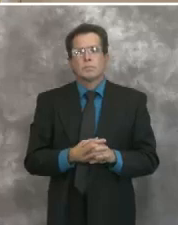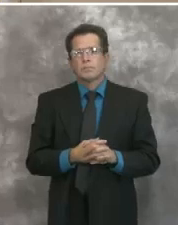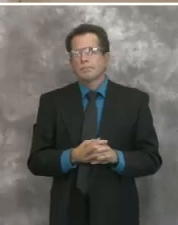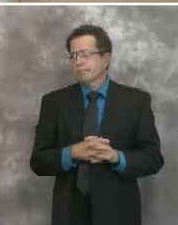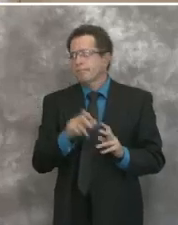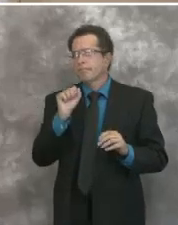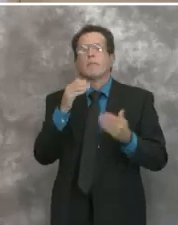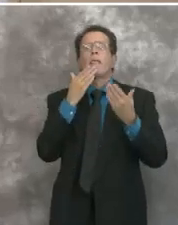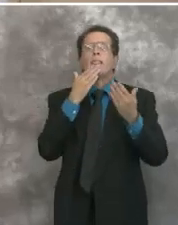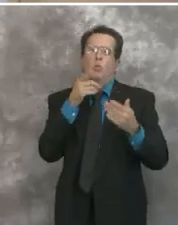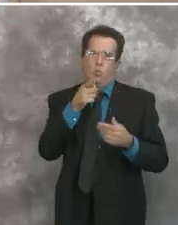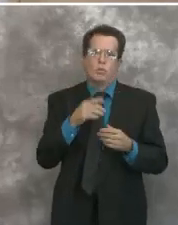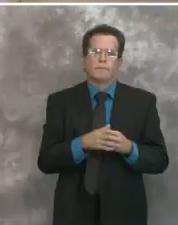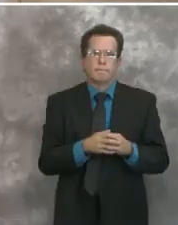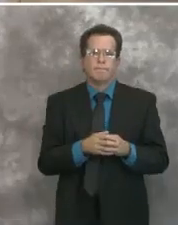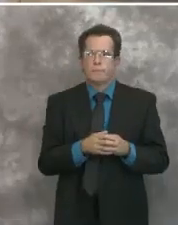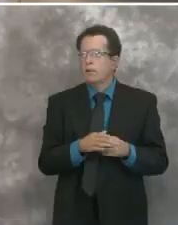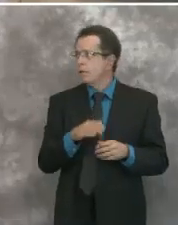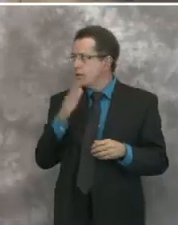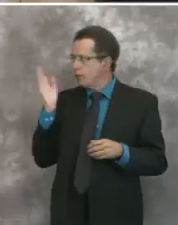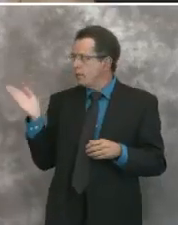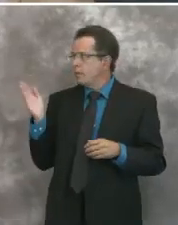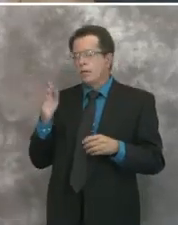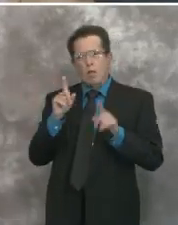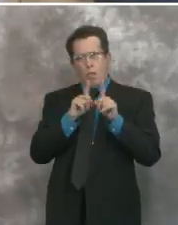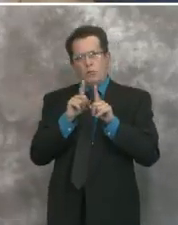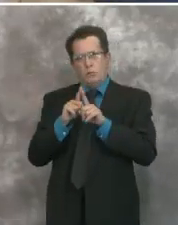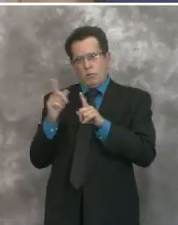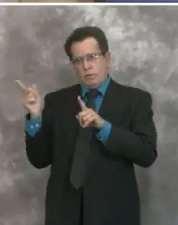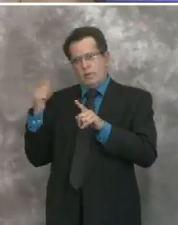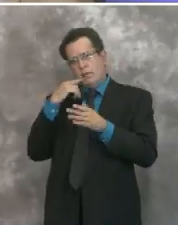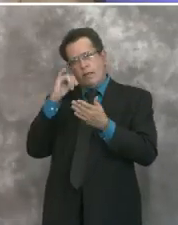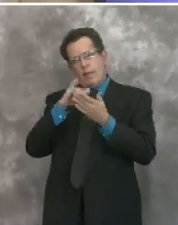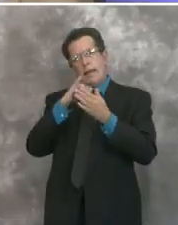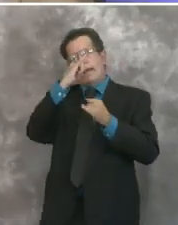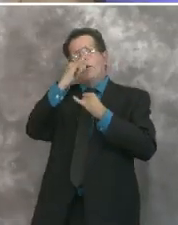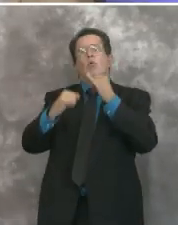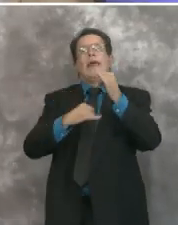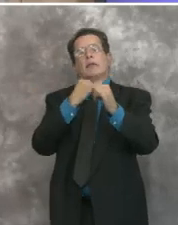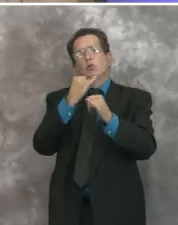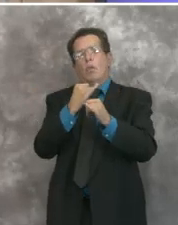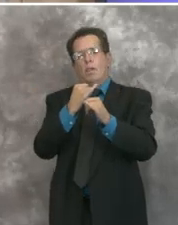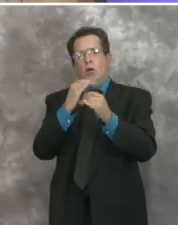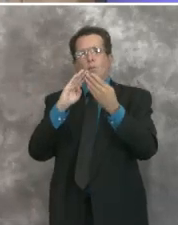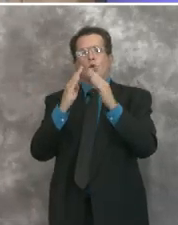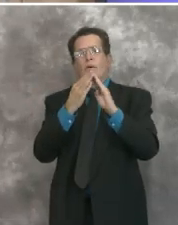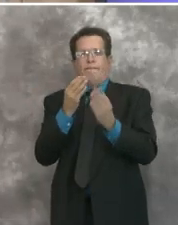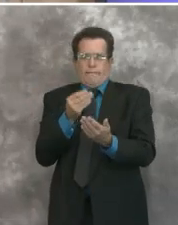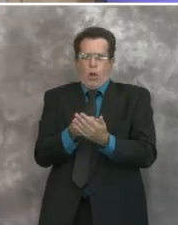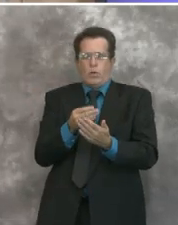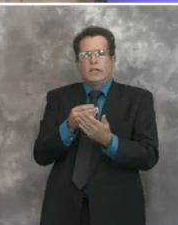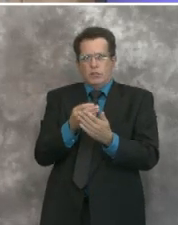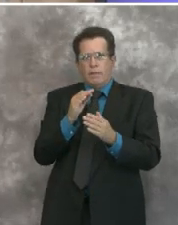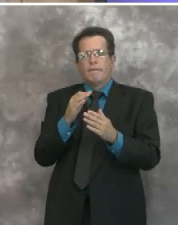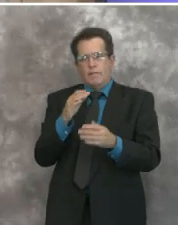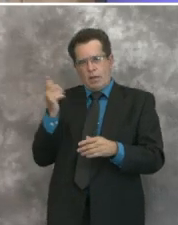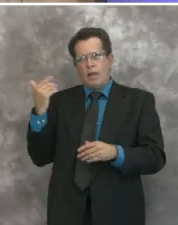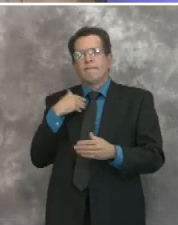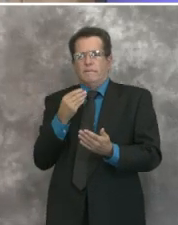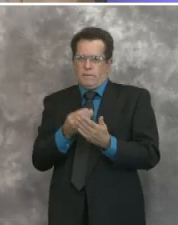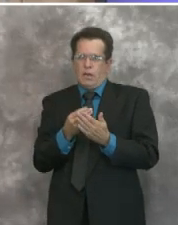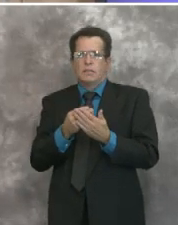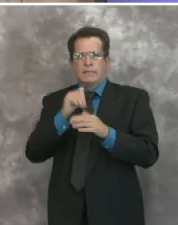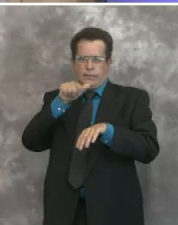Okay, thank you. Paul, I might just add that the International Community Foundation has a fund set up at the San Diego